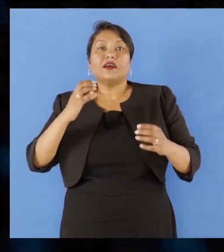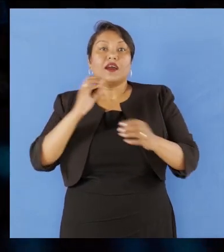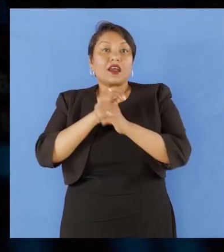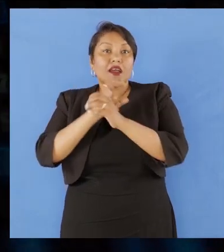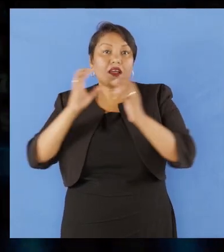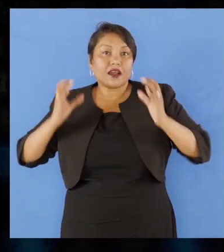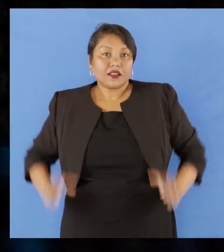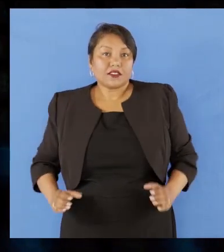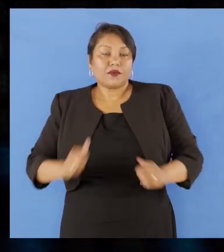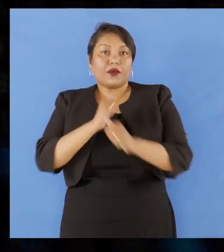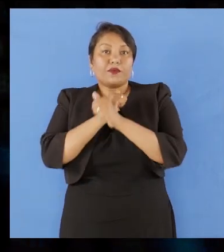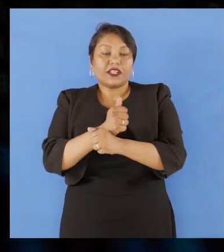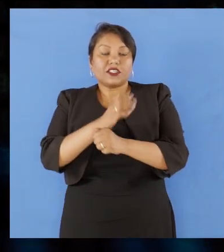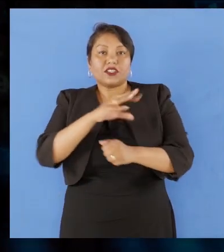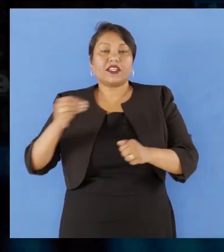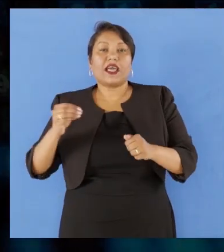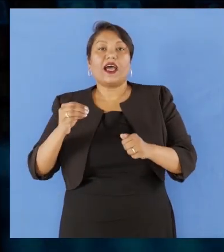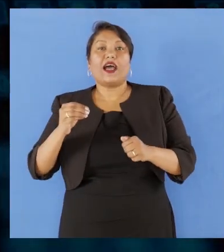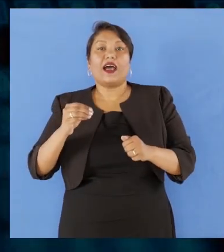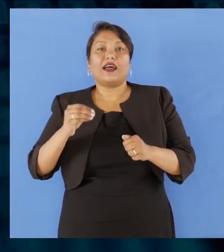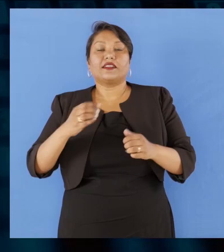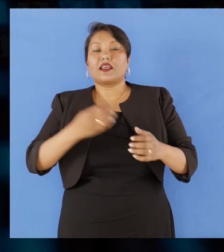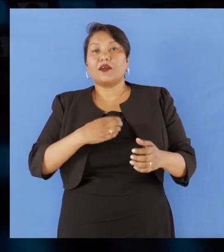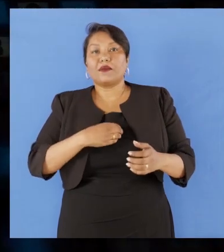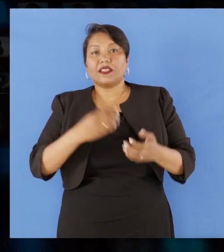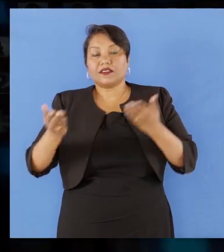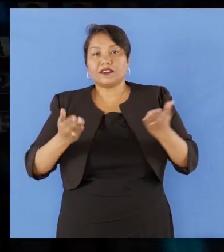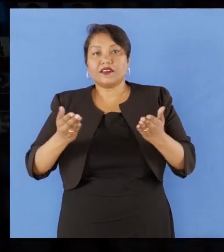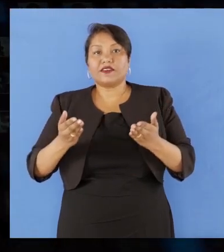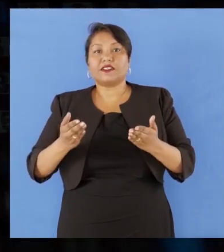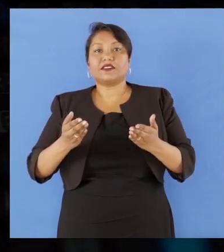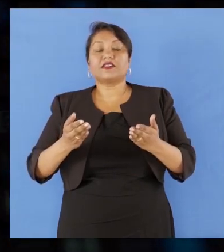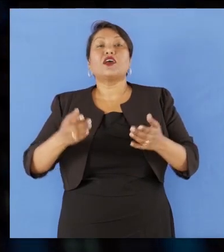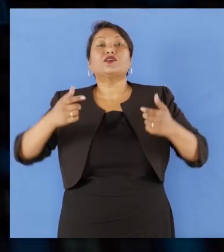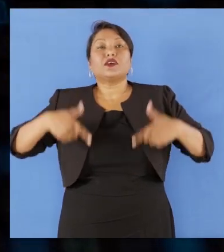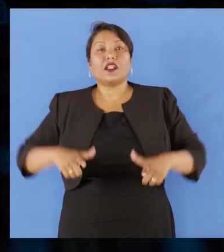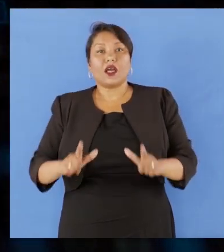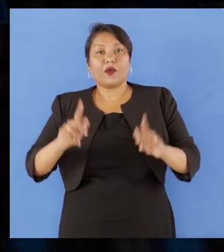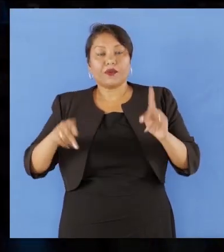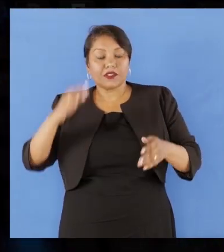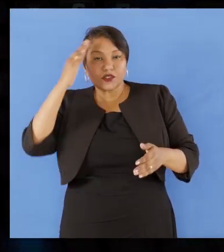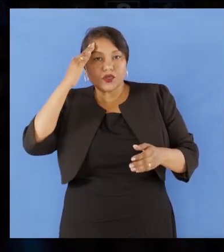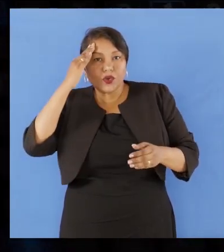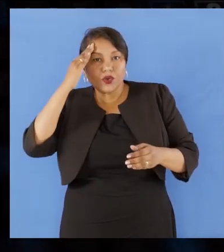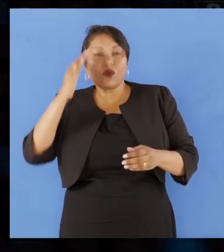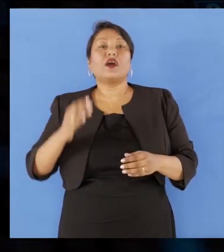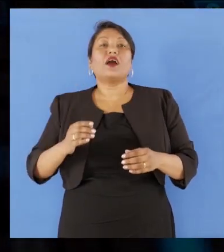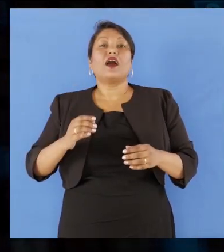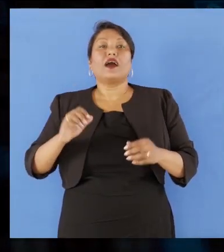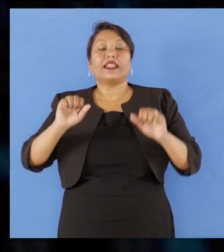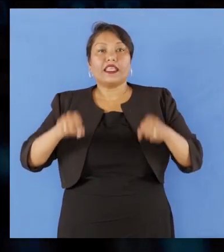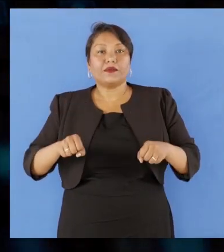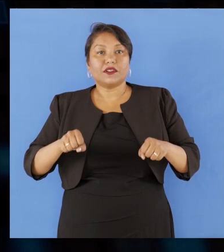The title and some of the content are colloquialized in a bid to reach all consumers as we discuss issues surrounding the